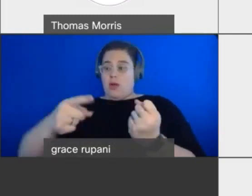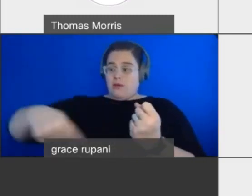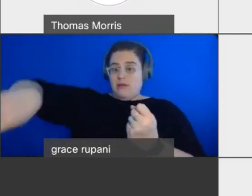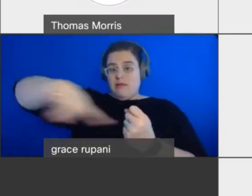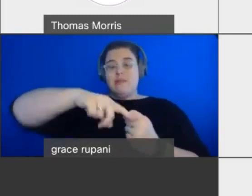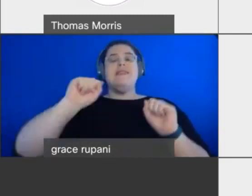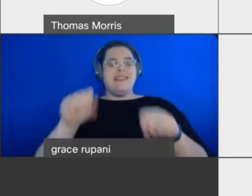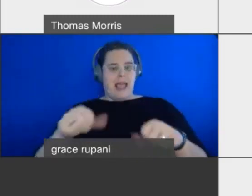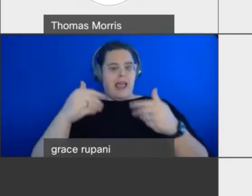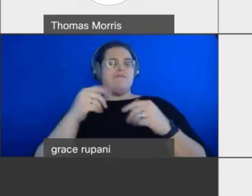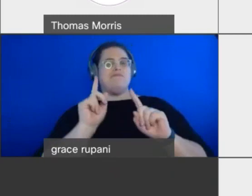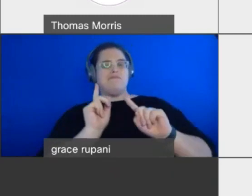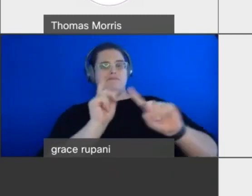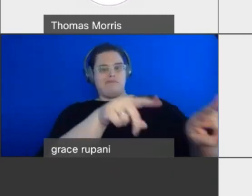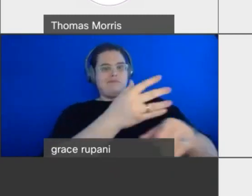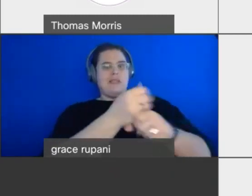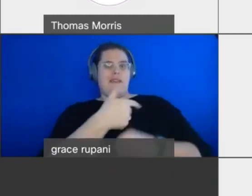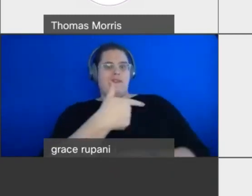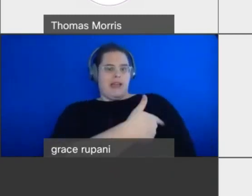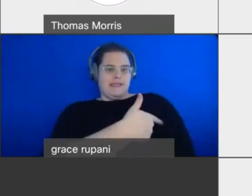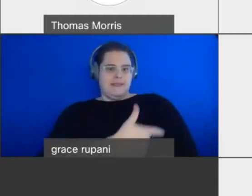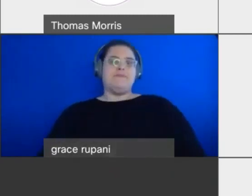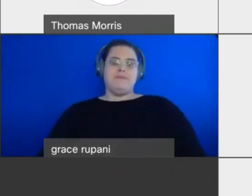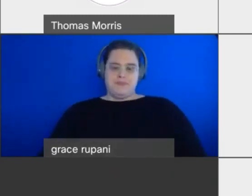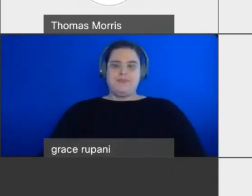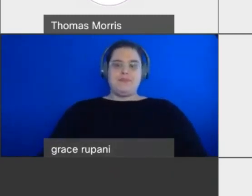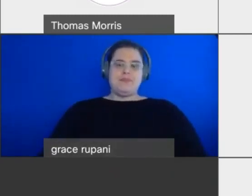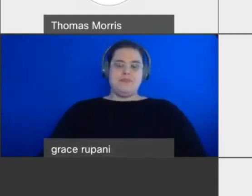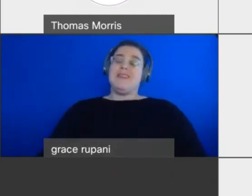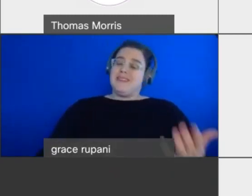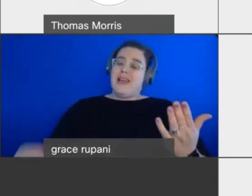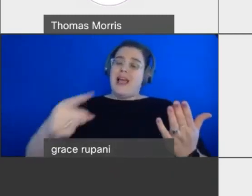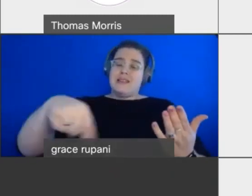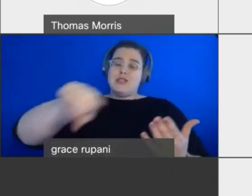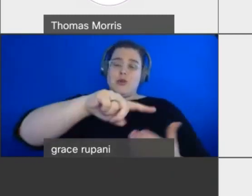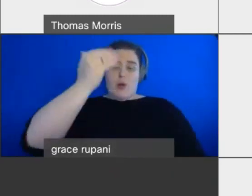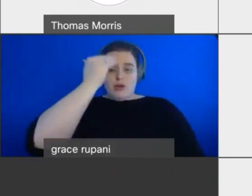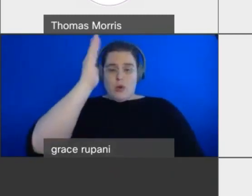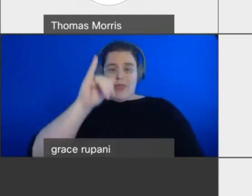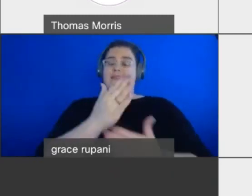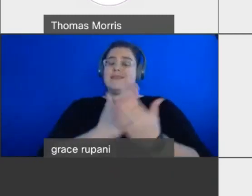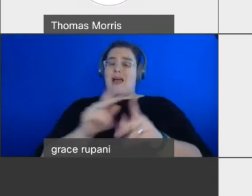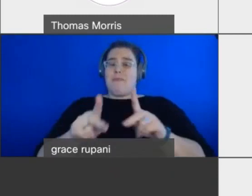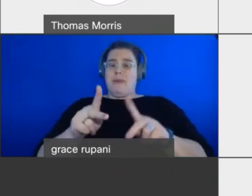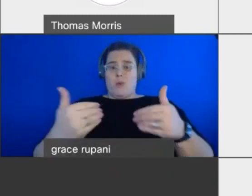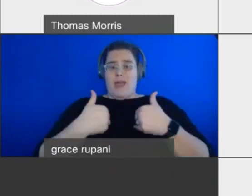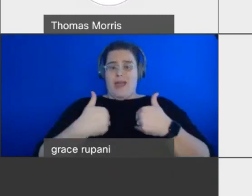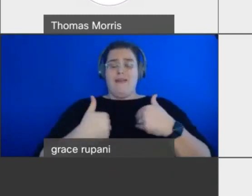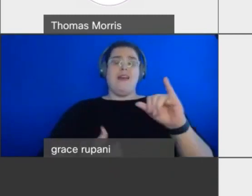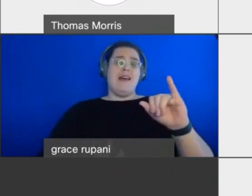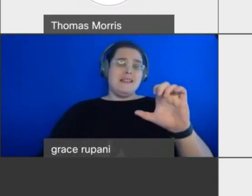vaccination. Some of the people that we have, as people know, a large percentage of folks in ICFs and